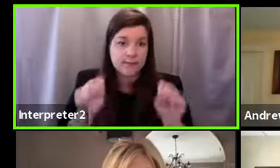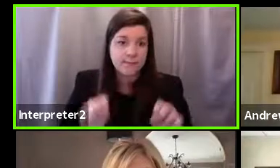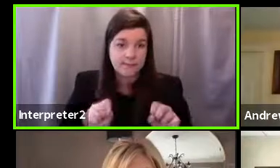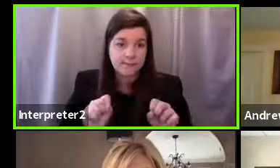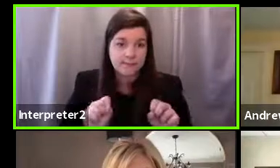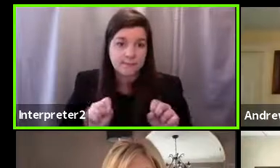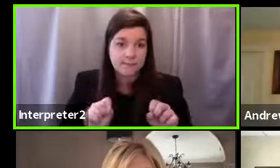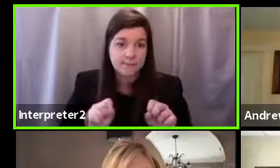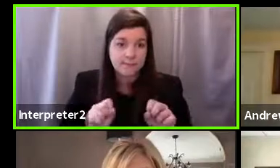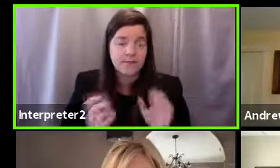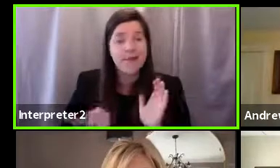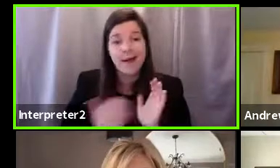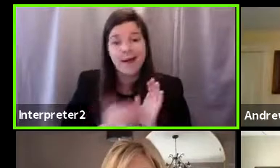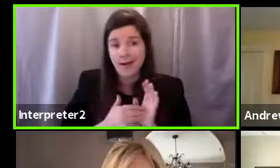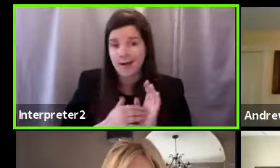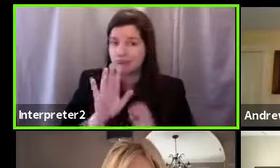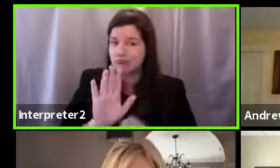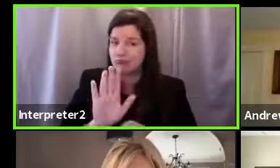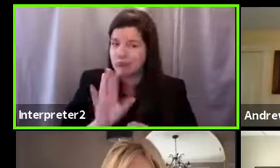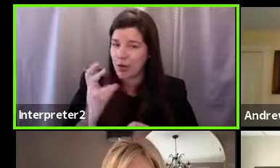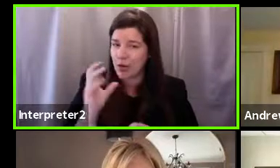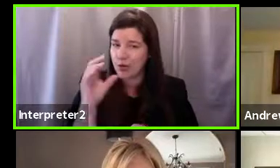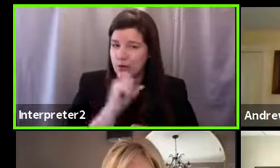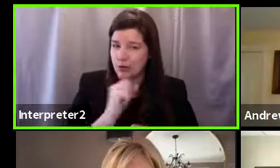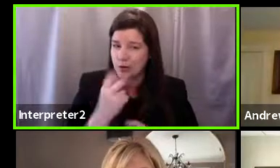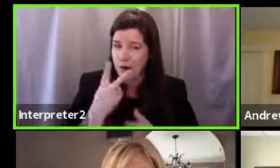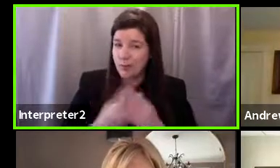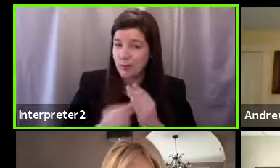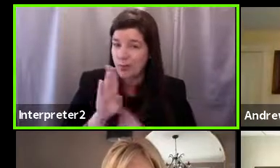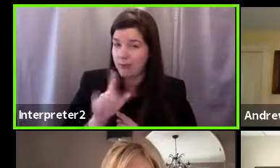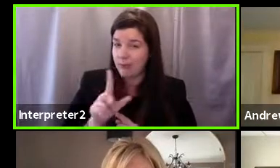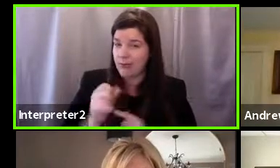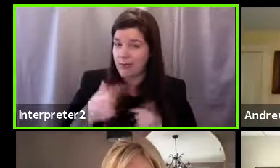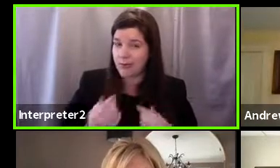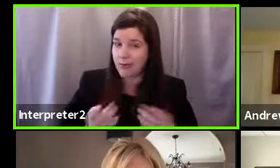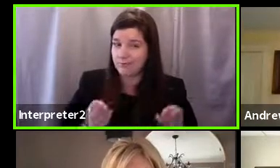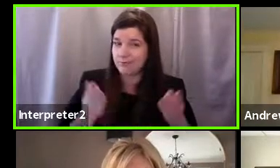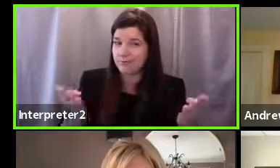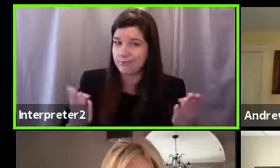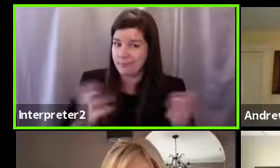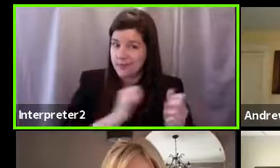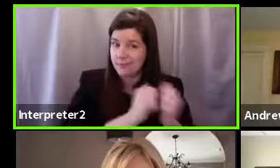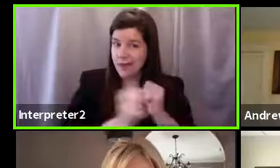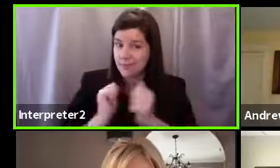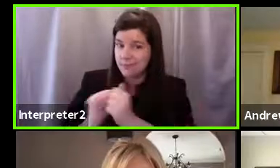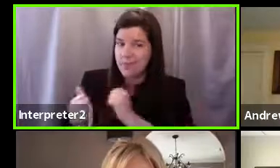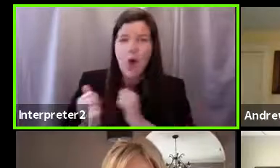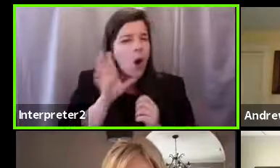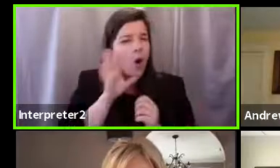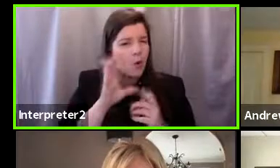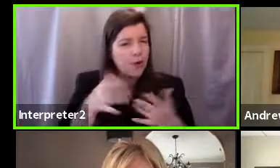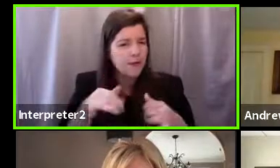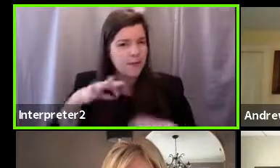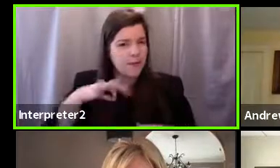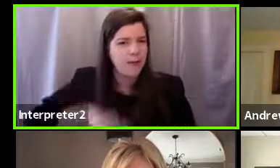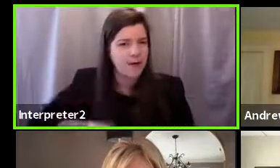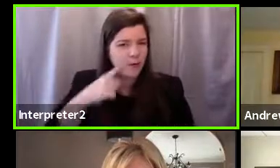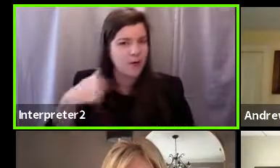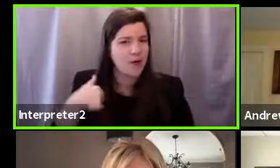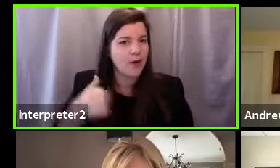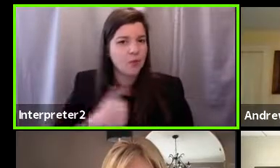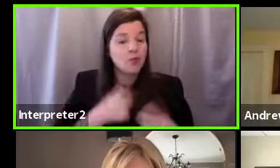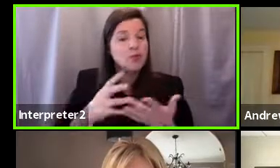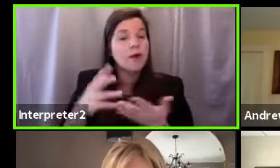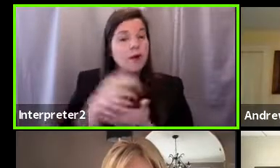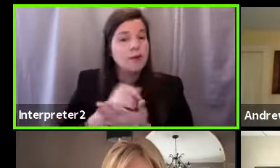also, assuming those bills are successful, but even if they're not, it would be helpful for us to have data collected in a